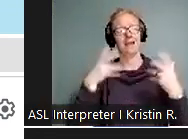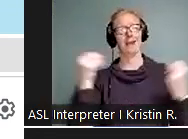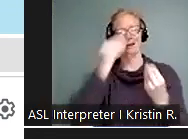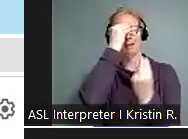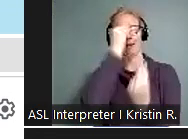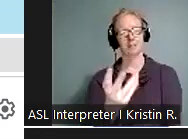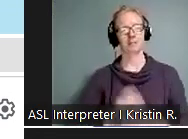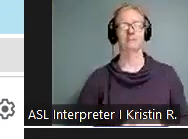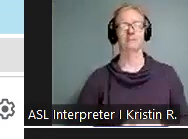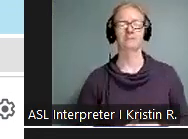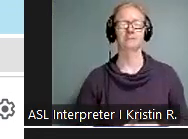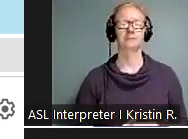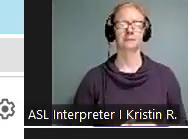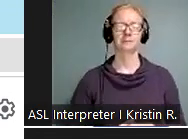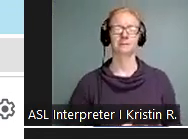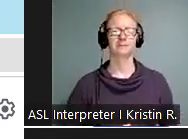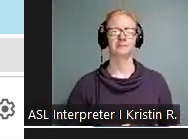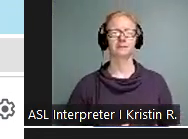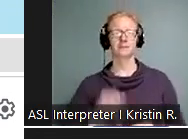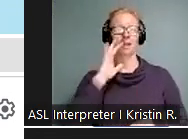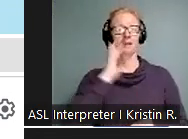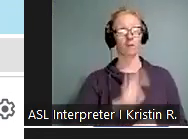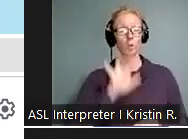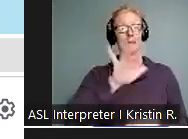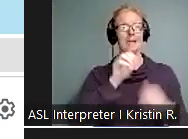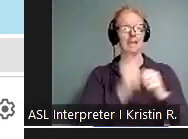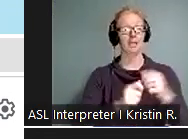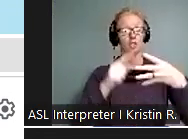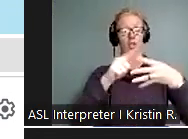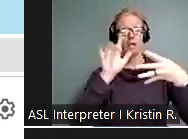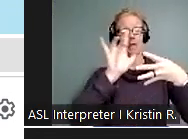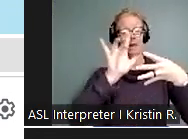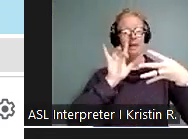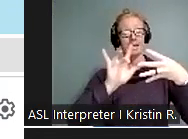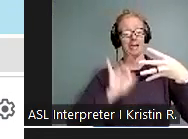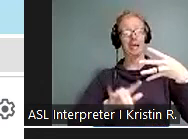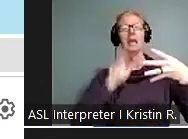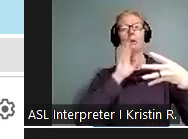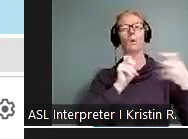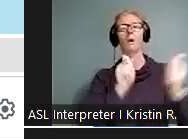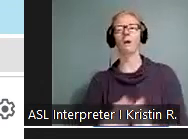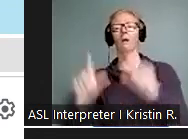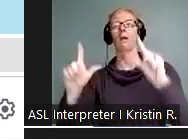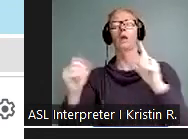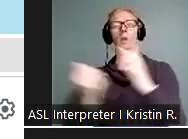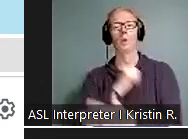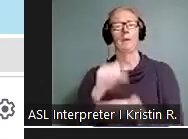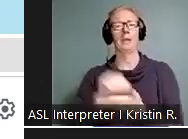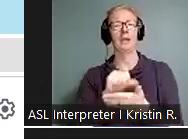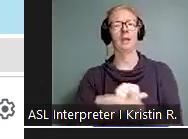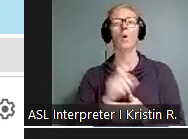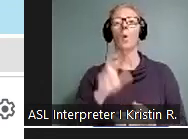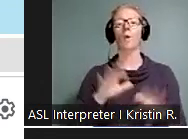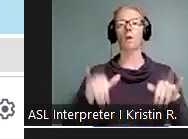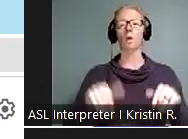and content. So if you click on these, it'll navigate you to the page. And then once again, if you scroll down